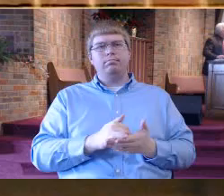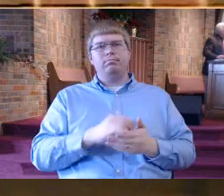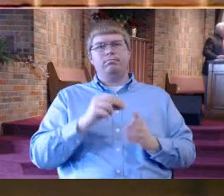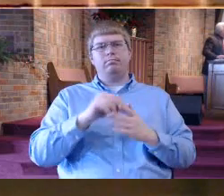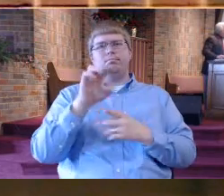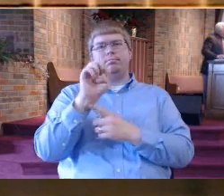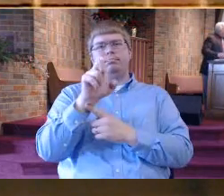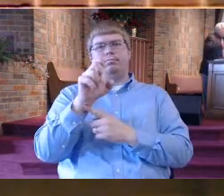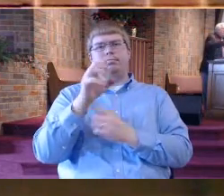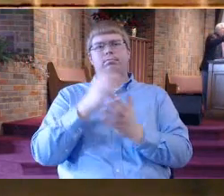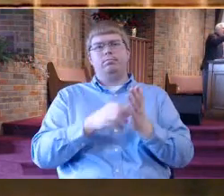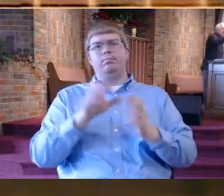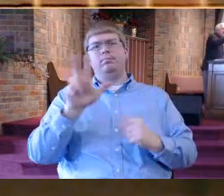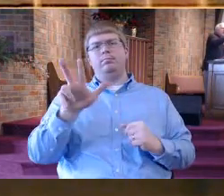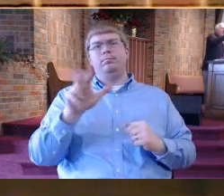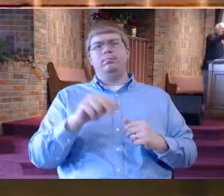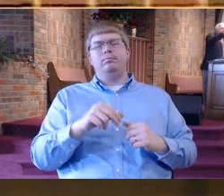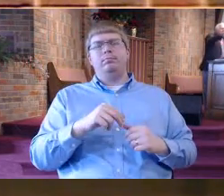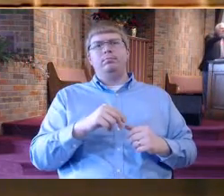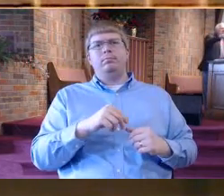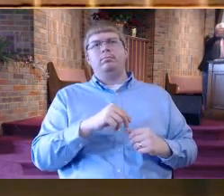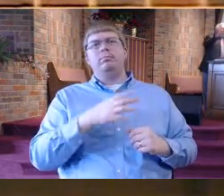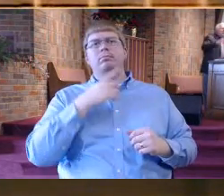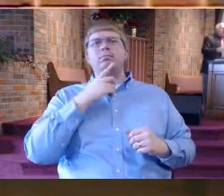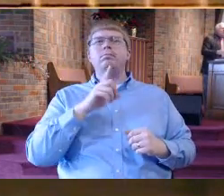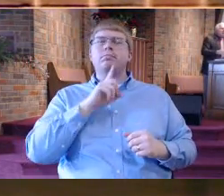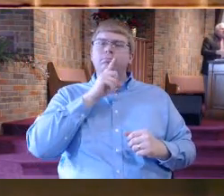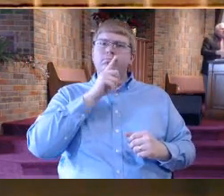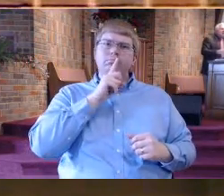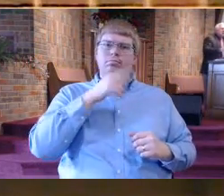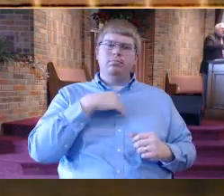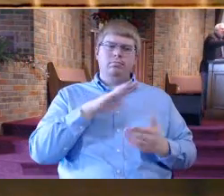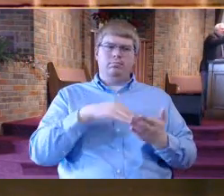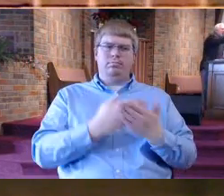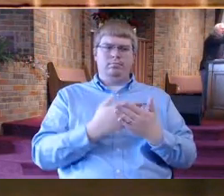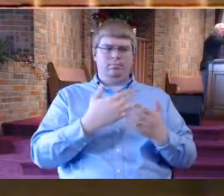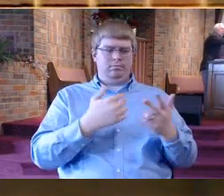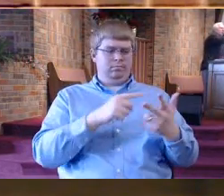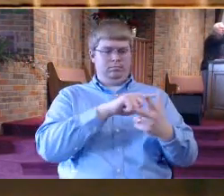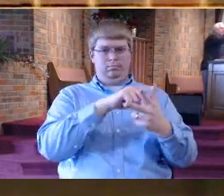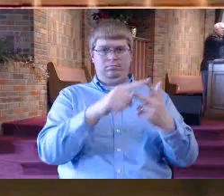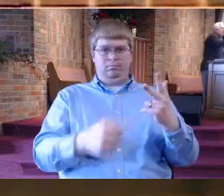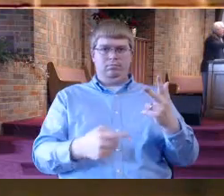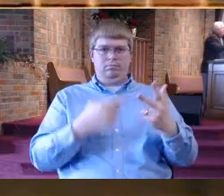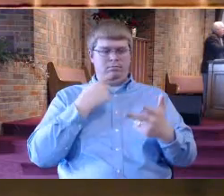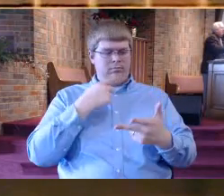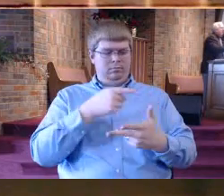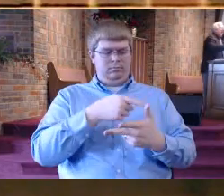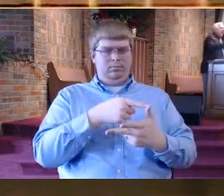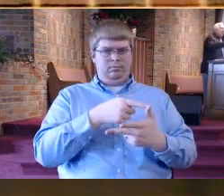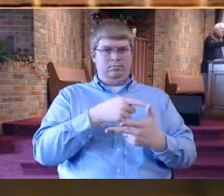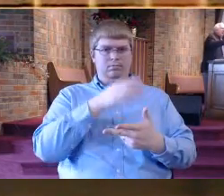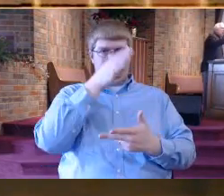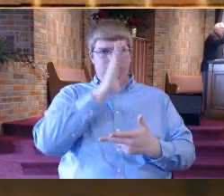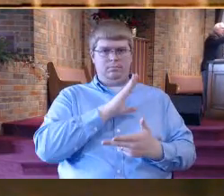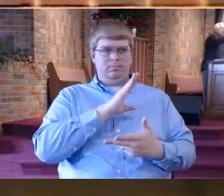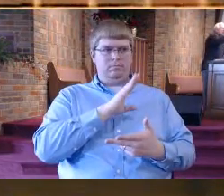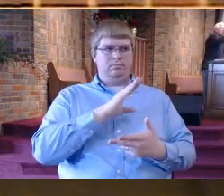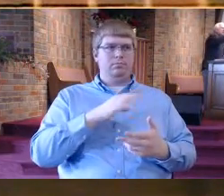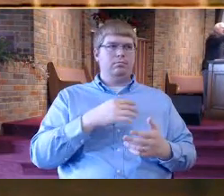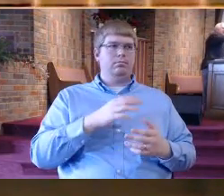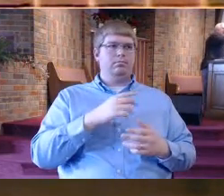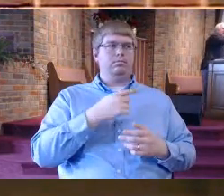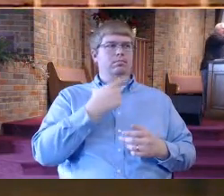Exodus chapter 3. And in fact, in that we get all three of those things. We have God who is speaking, and God who